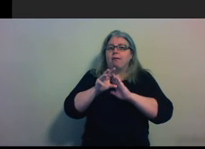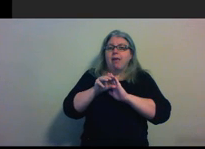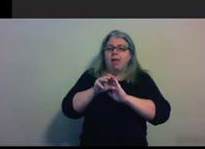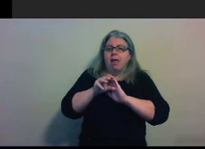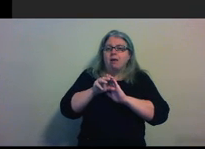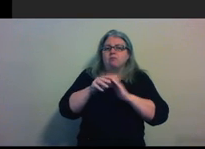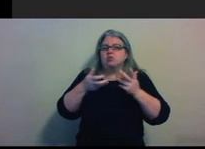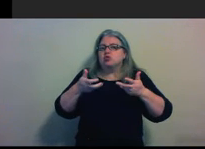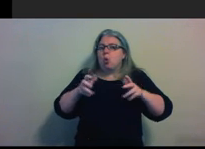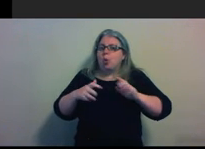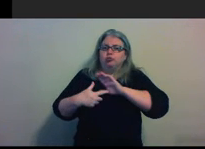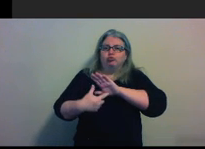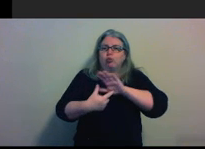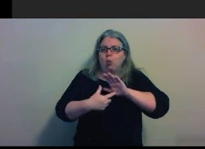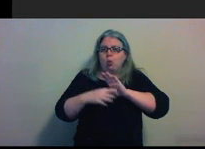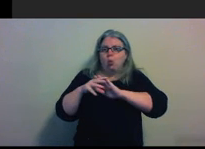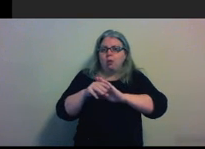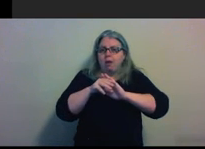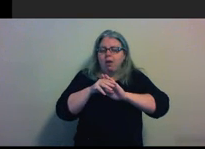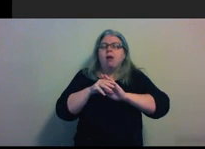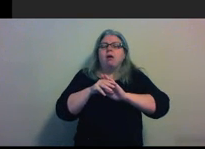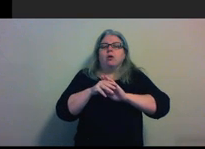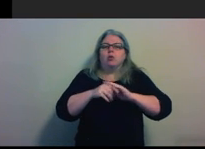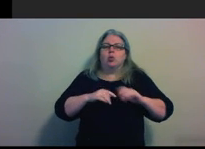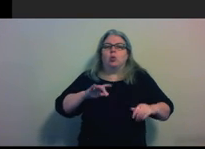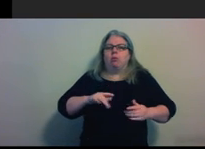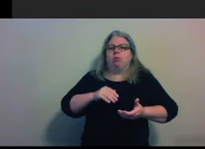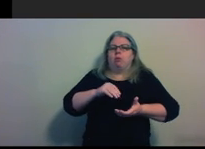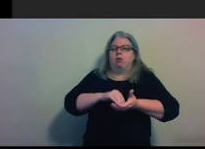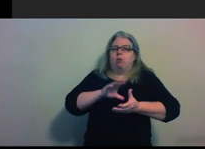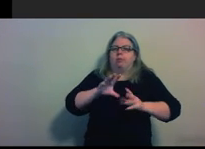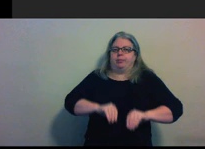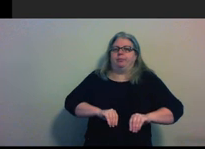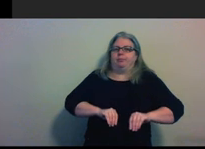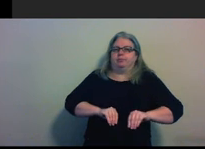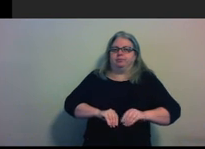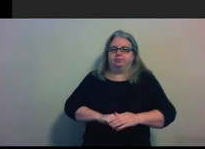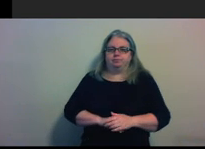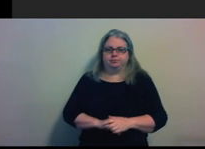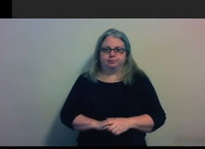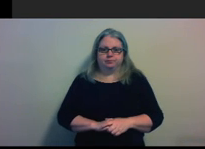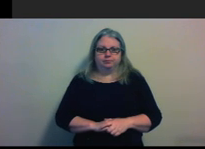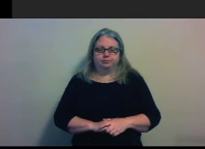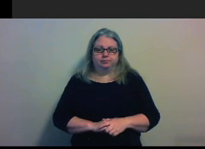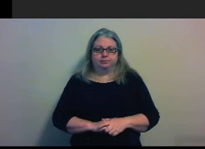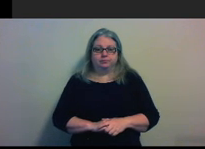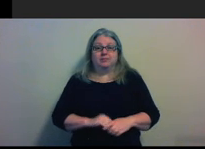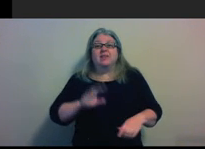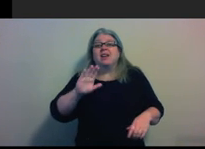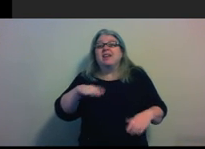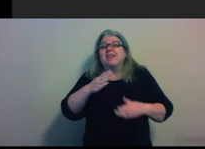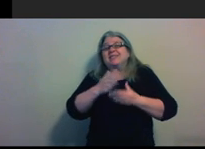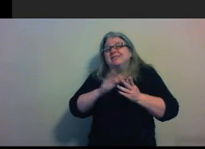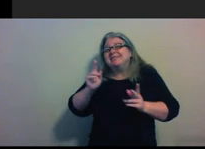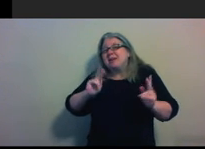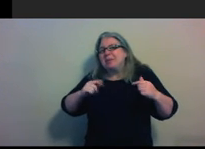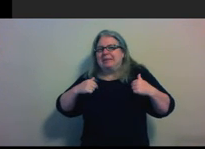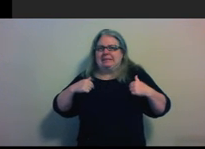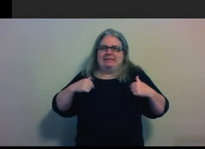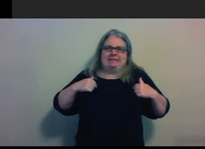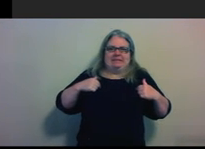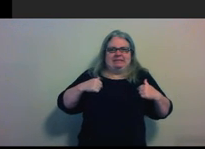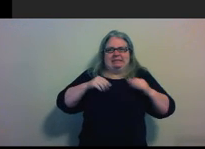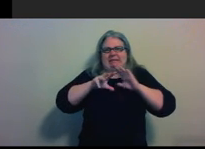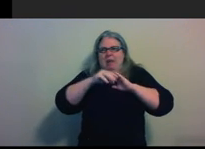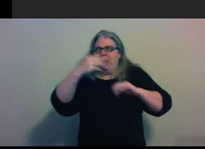you have to do is click that button again and it'll stop your video. Now, some people are a bit camera shy and